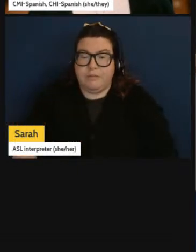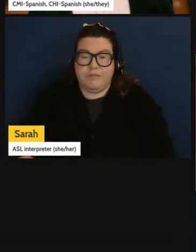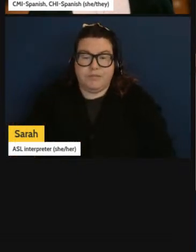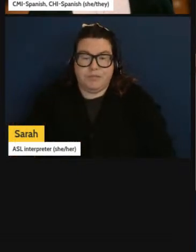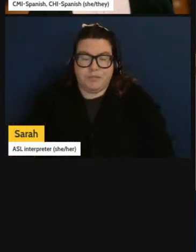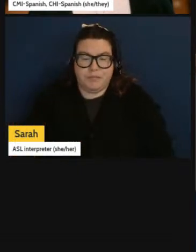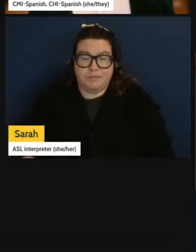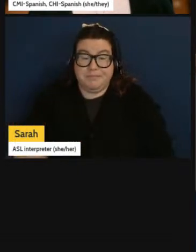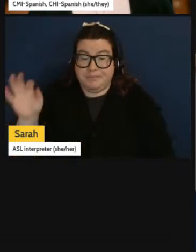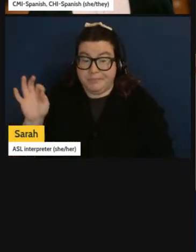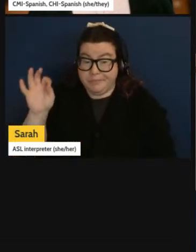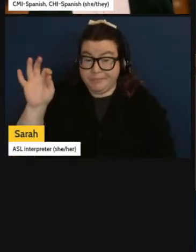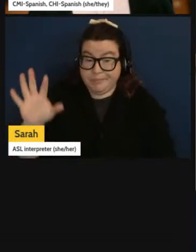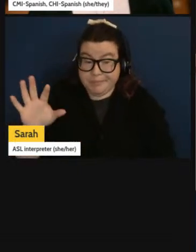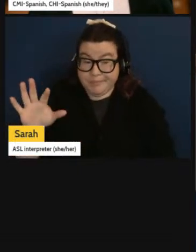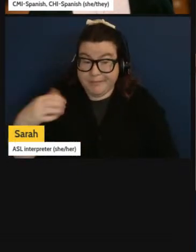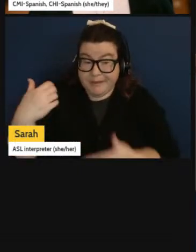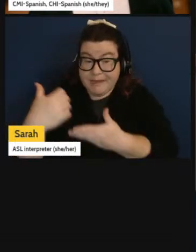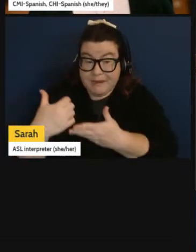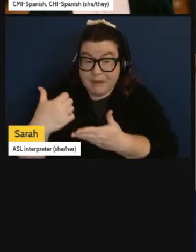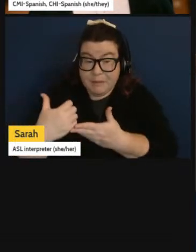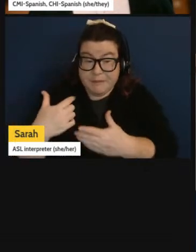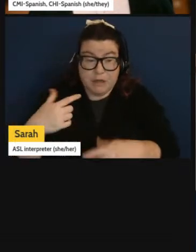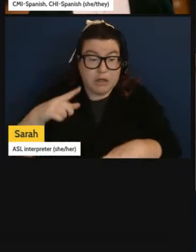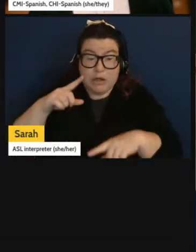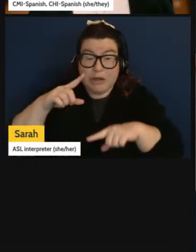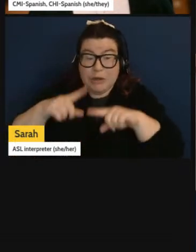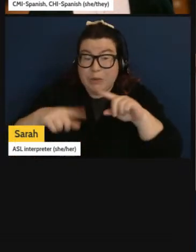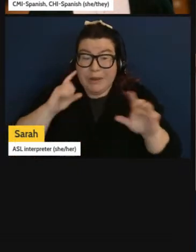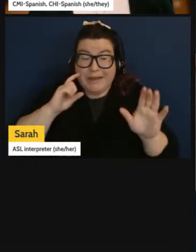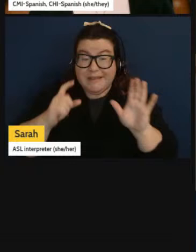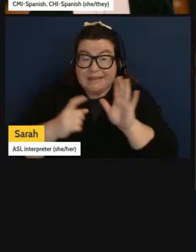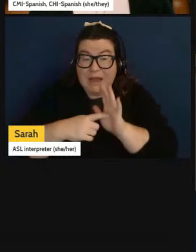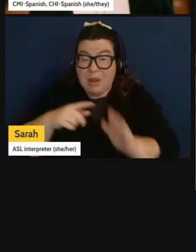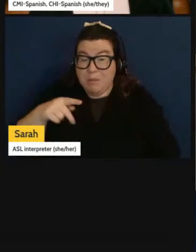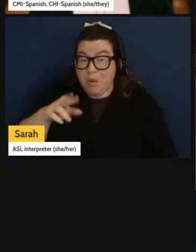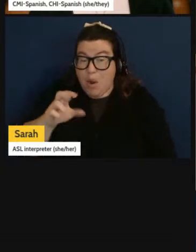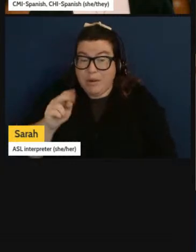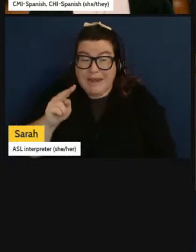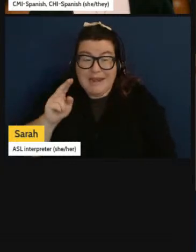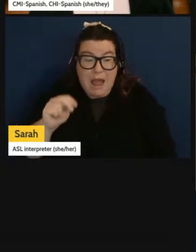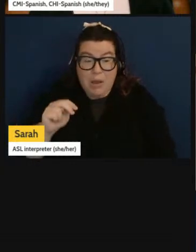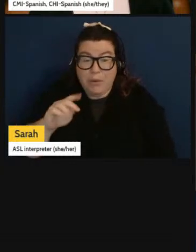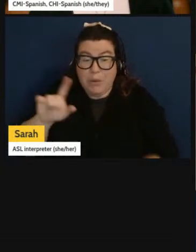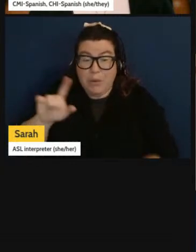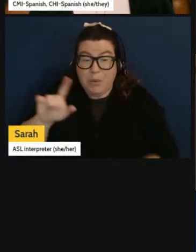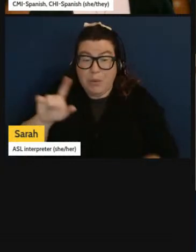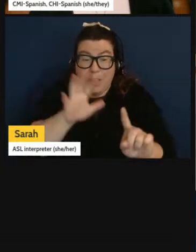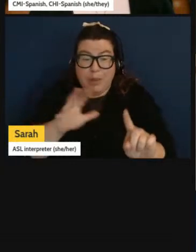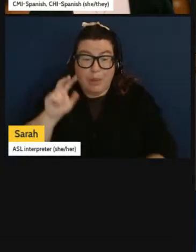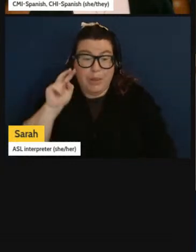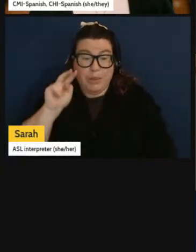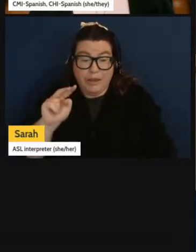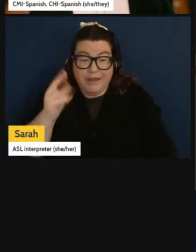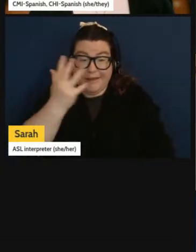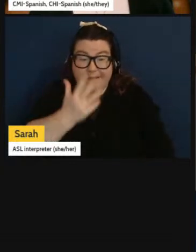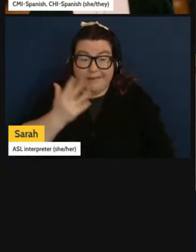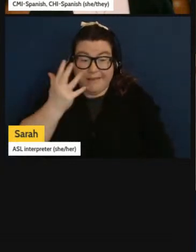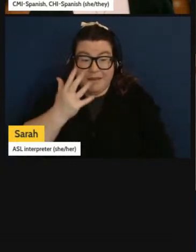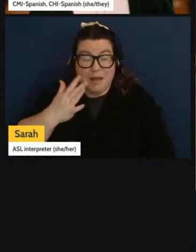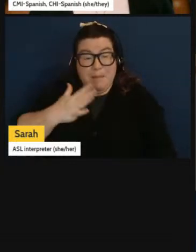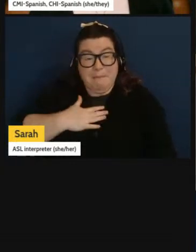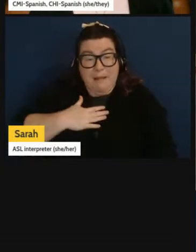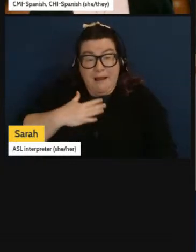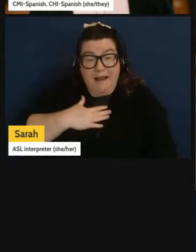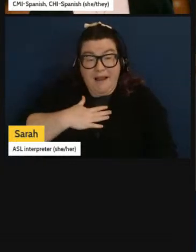Pro tip: you cannot tell what someone's pronouns are by looking at them. My pronouns are